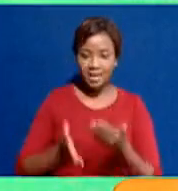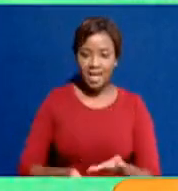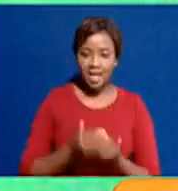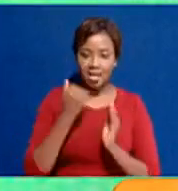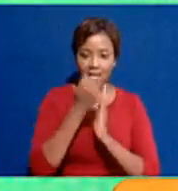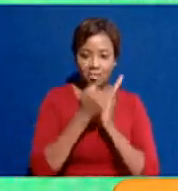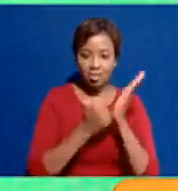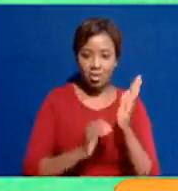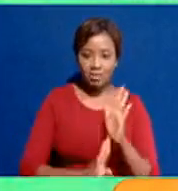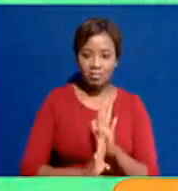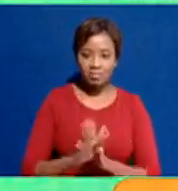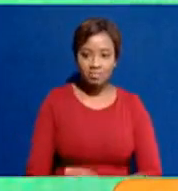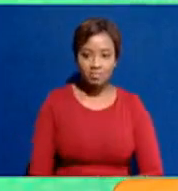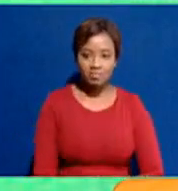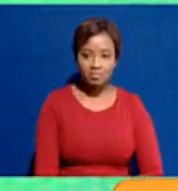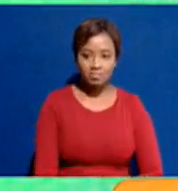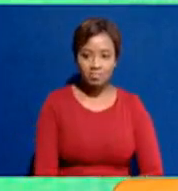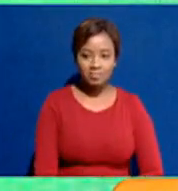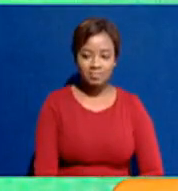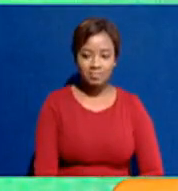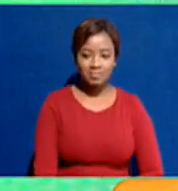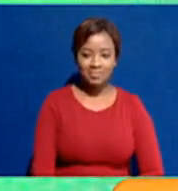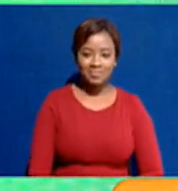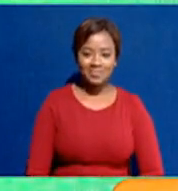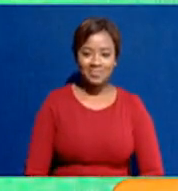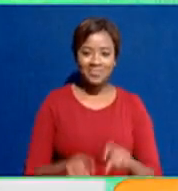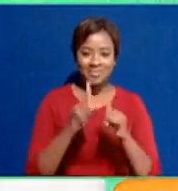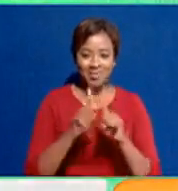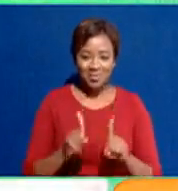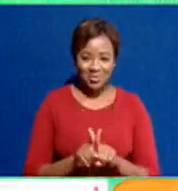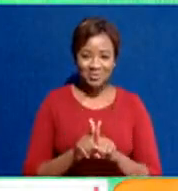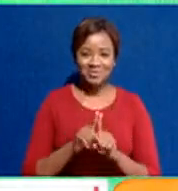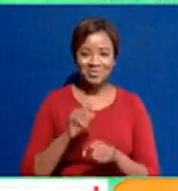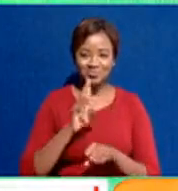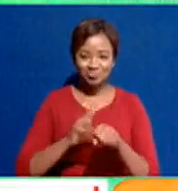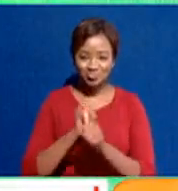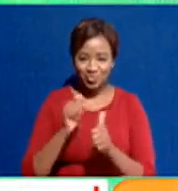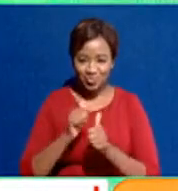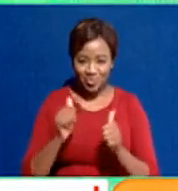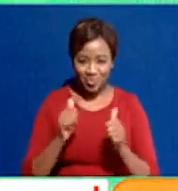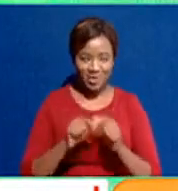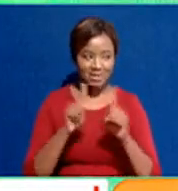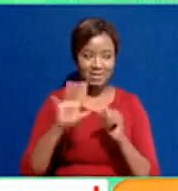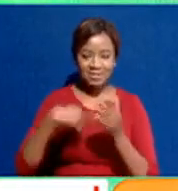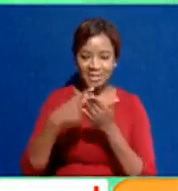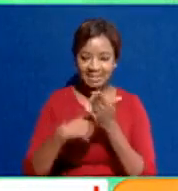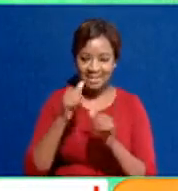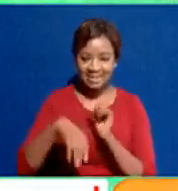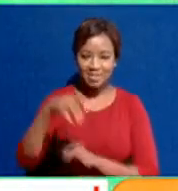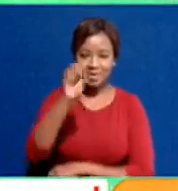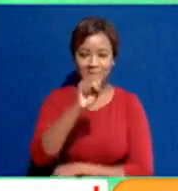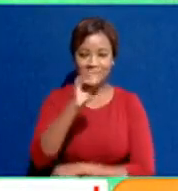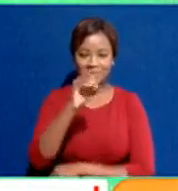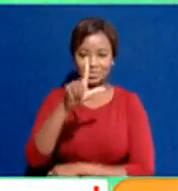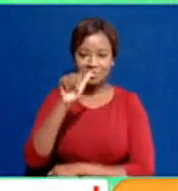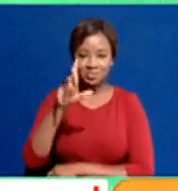program and automation of the business as well. Responsible consumption and production. Dr. McPhee has talked about our solar